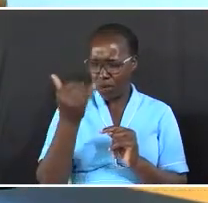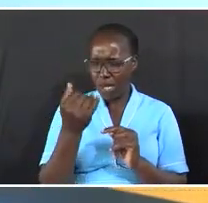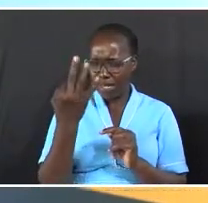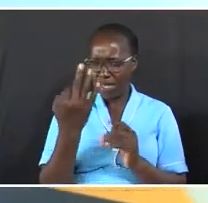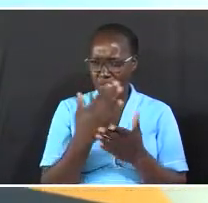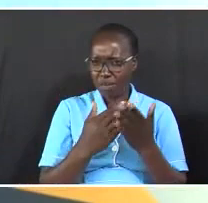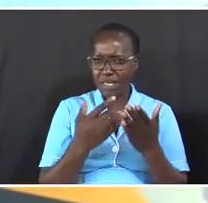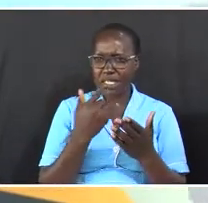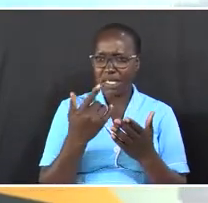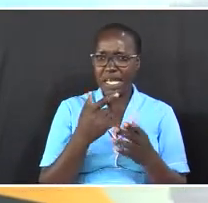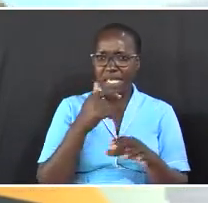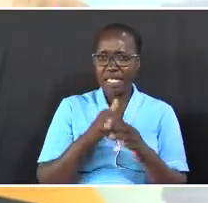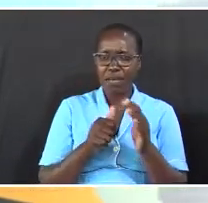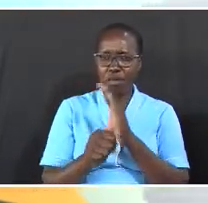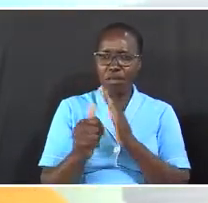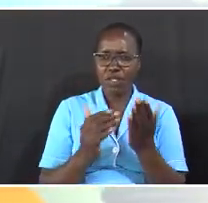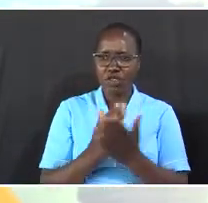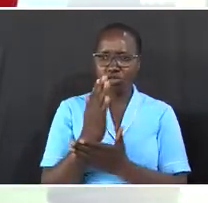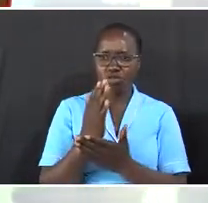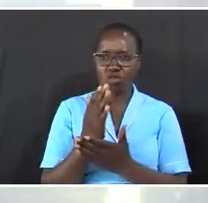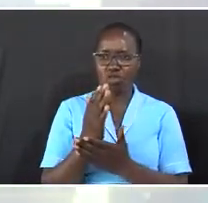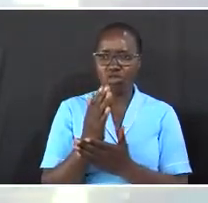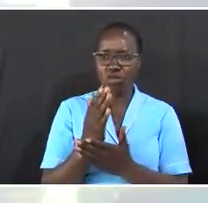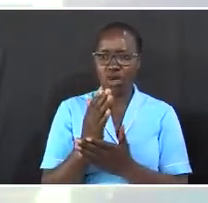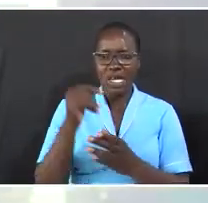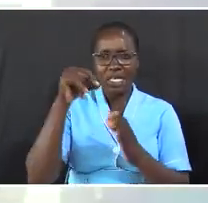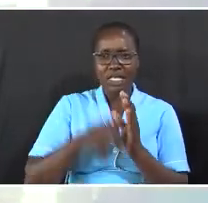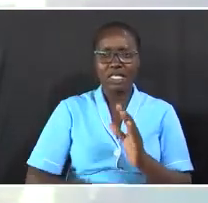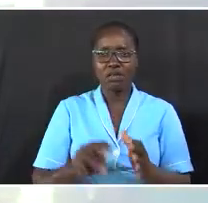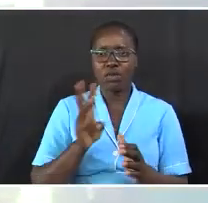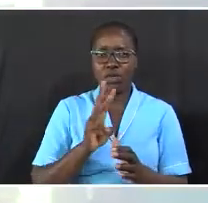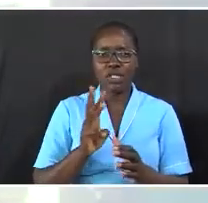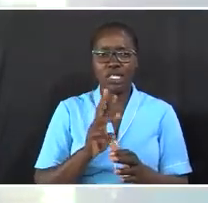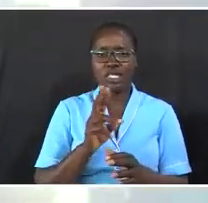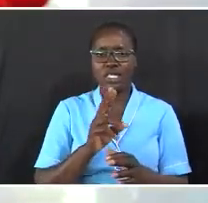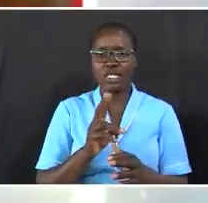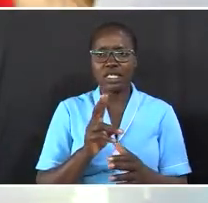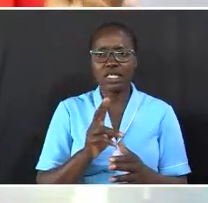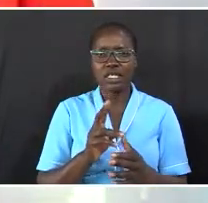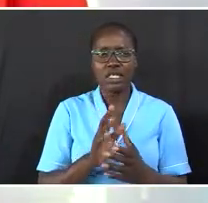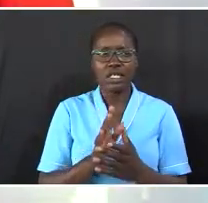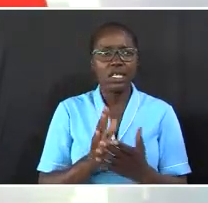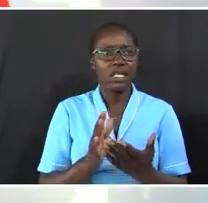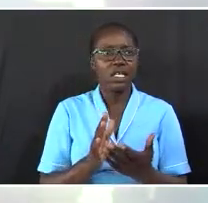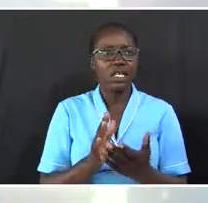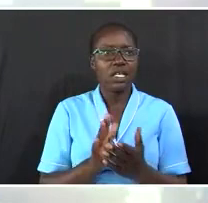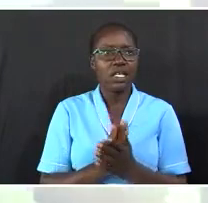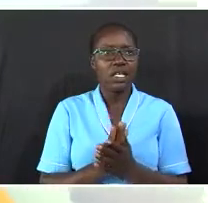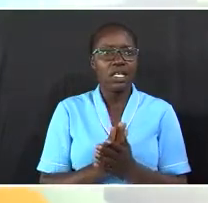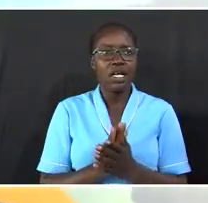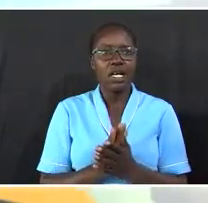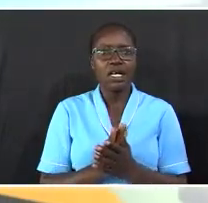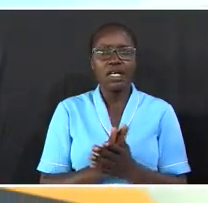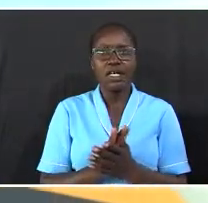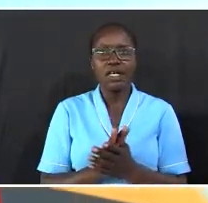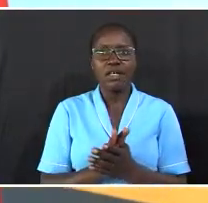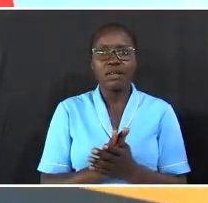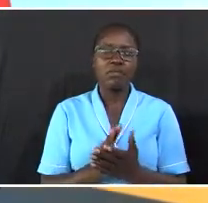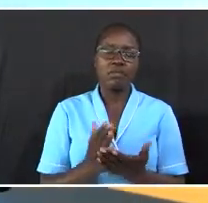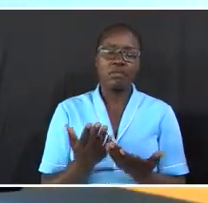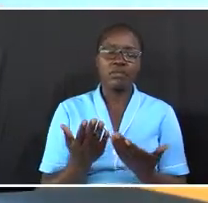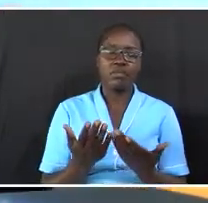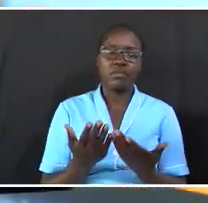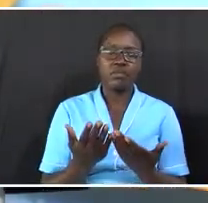he says, when you pass through, I don't know what King James says, when you pass through water and when you pass through a river, something like